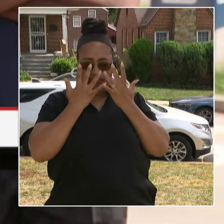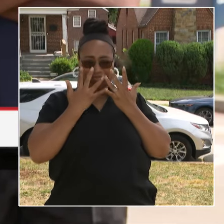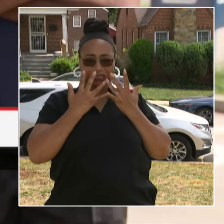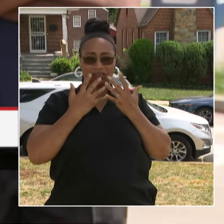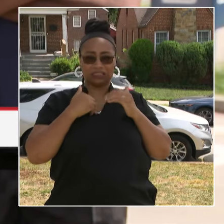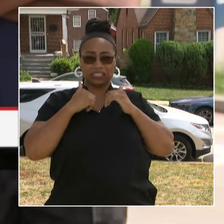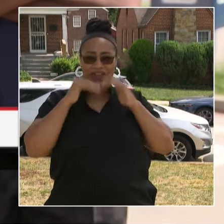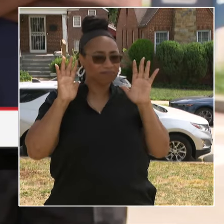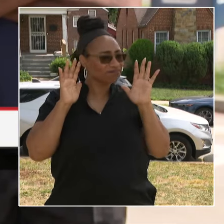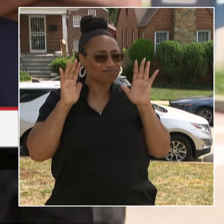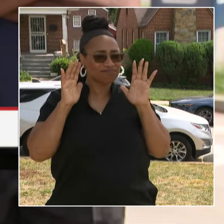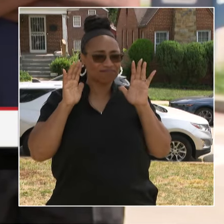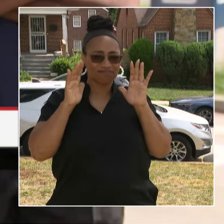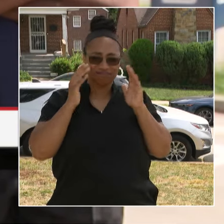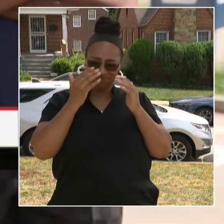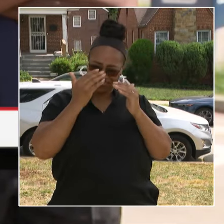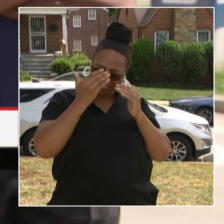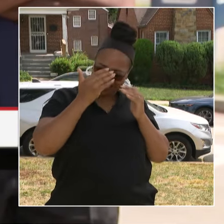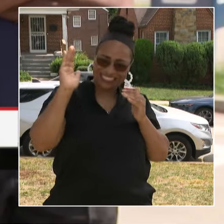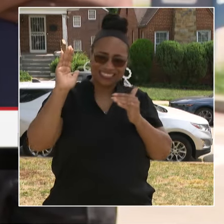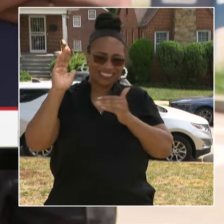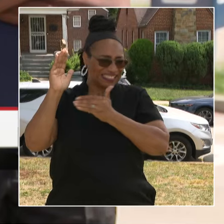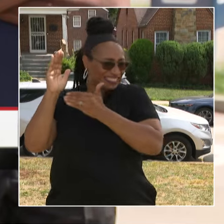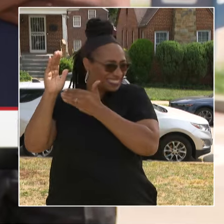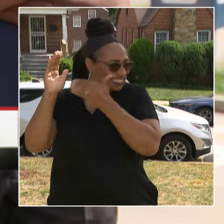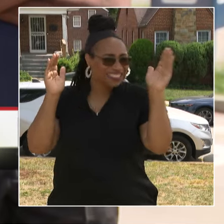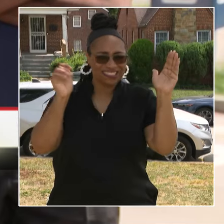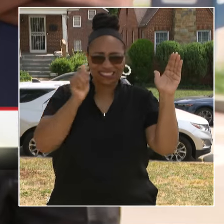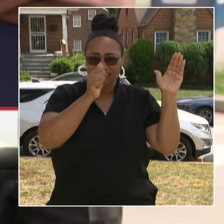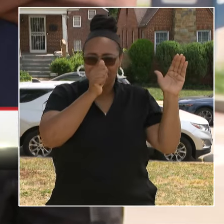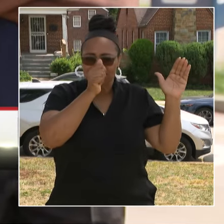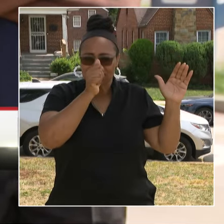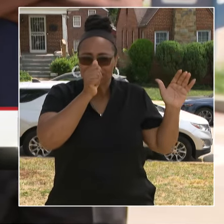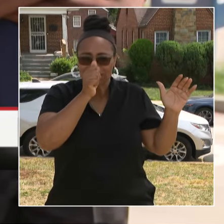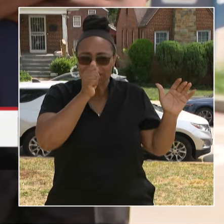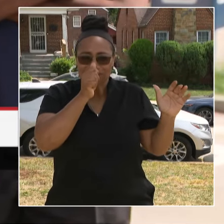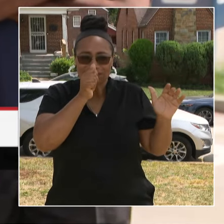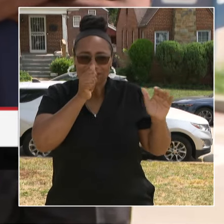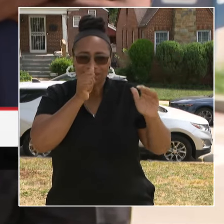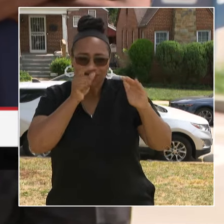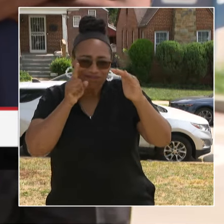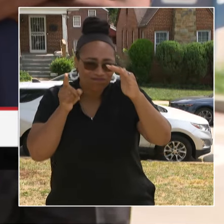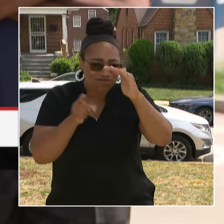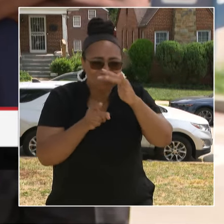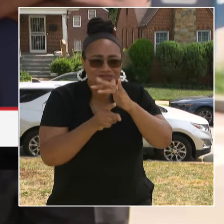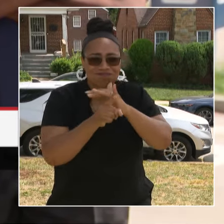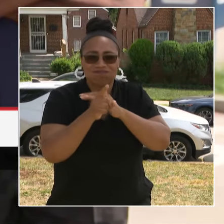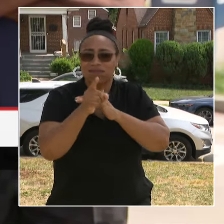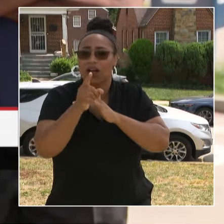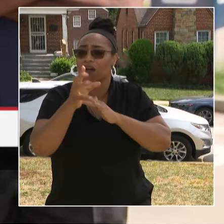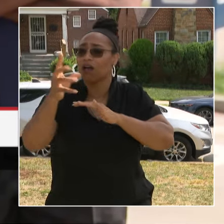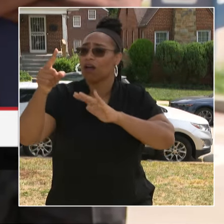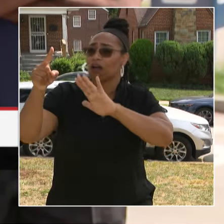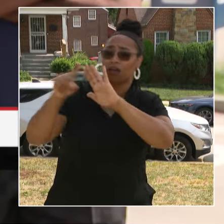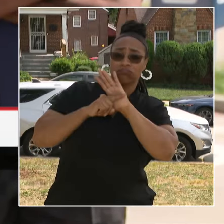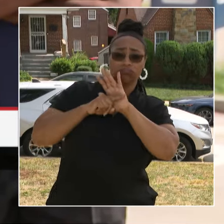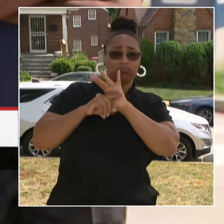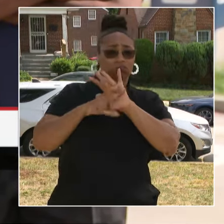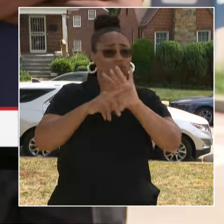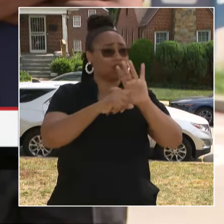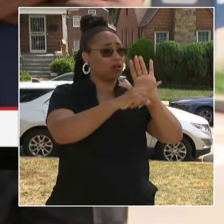looms but the horror of the shade, and yet the menace of the years finds and shall find me